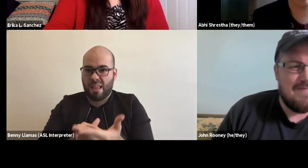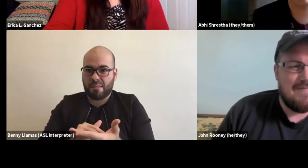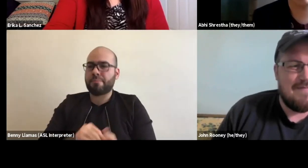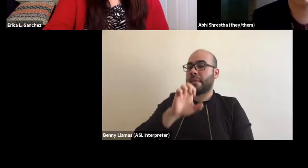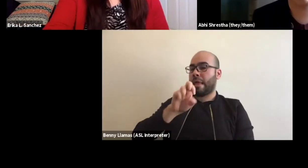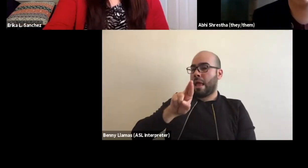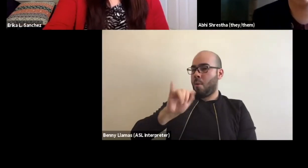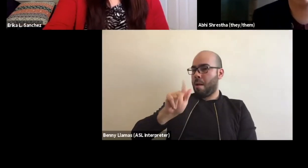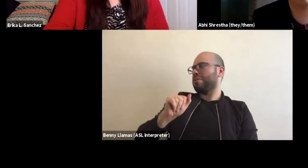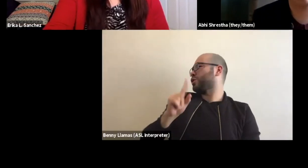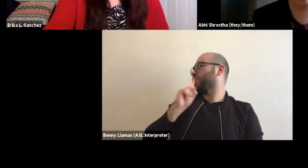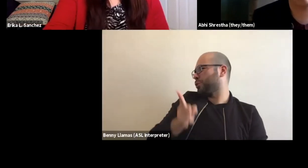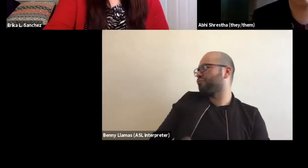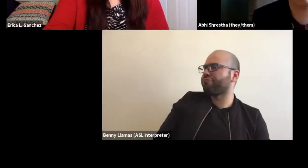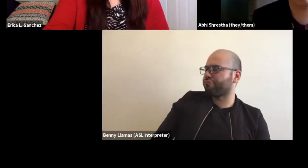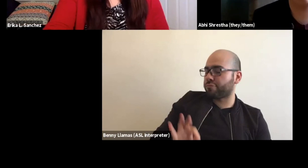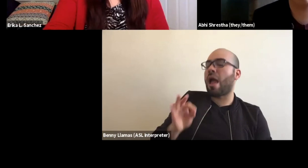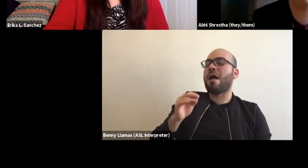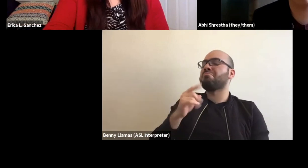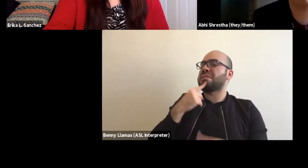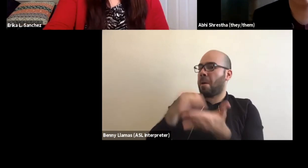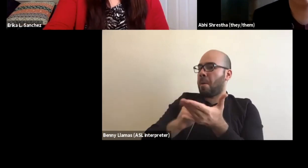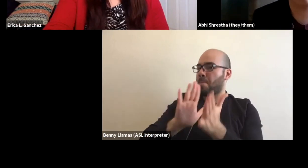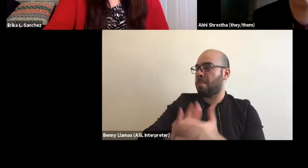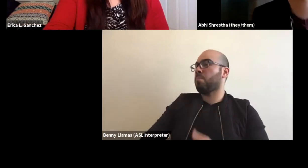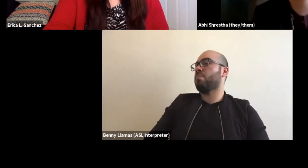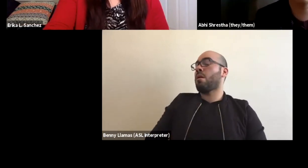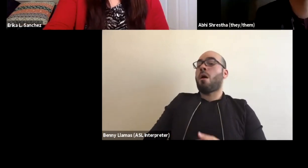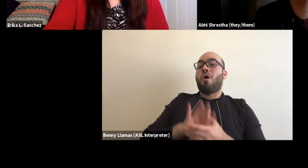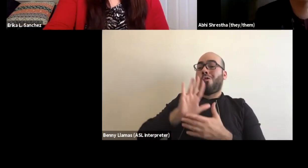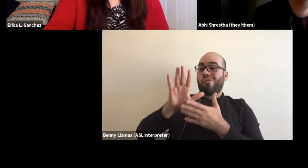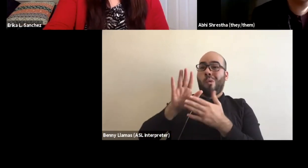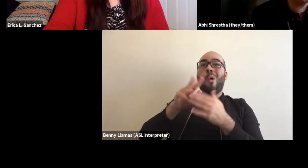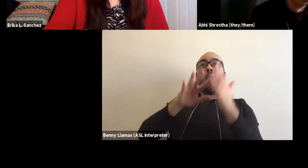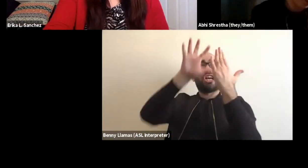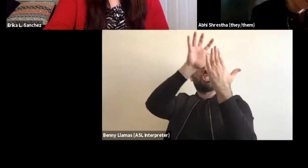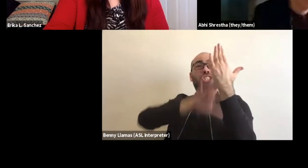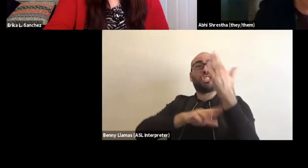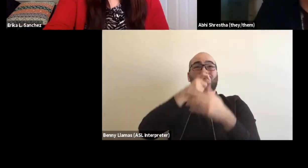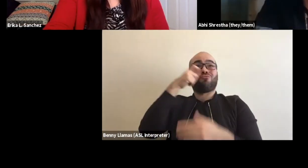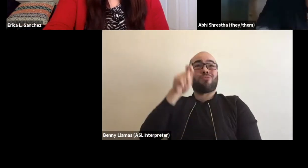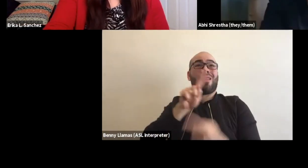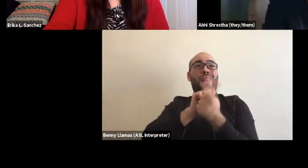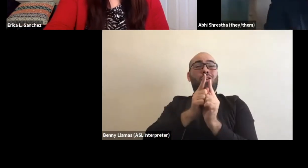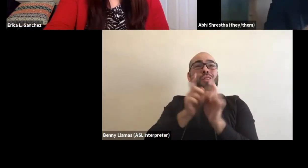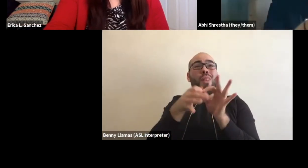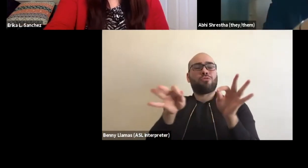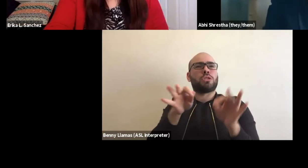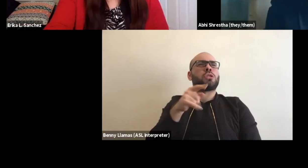said, this is gonna be nonsense. What came to mind immediately